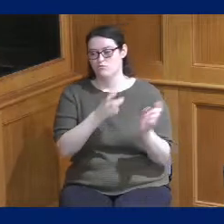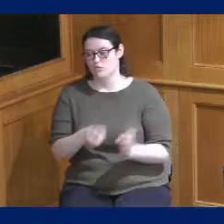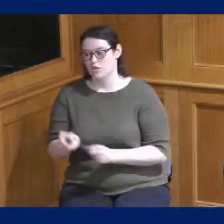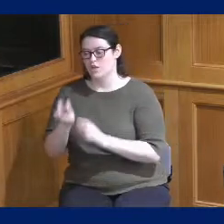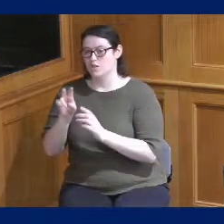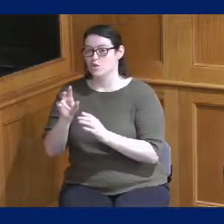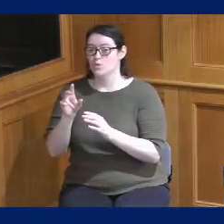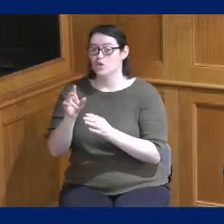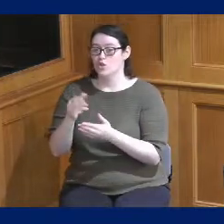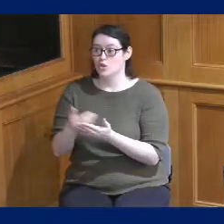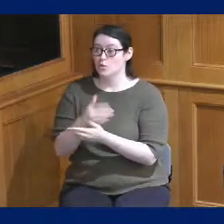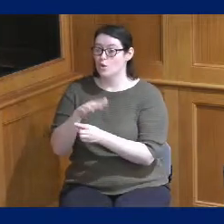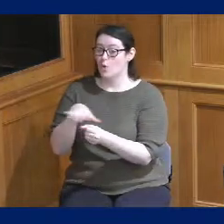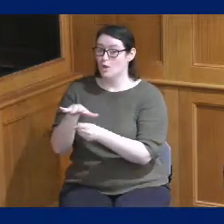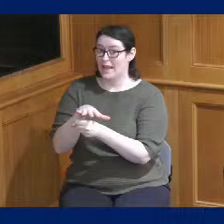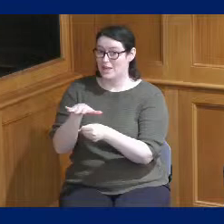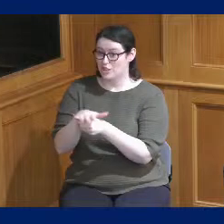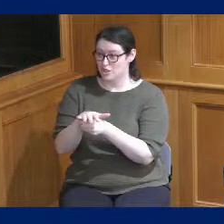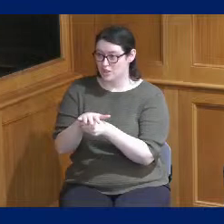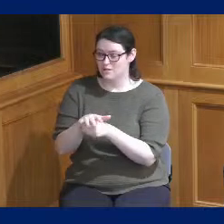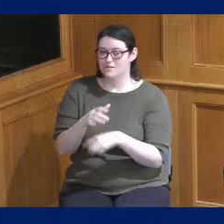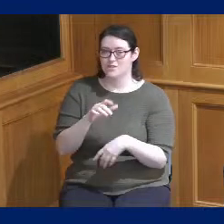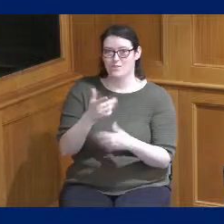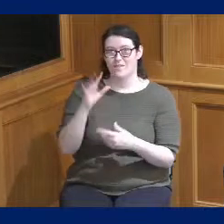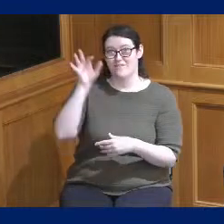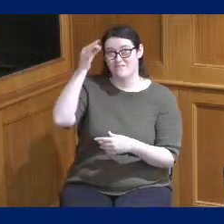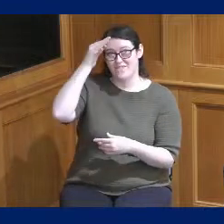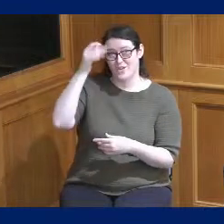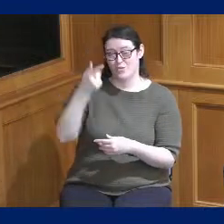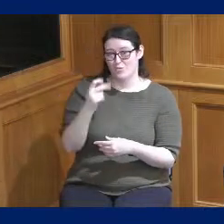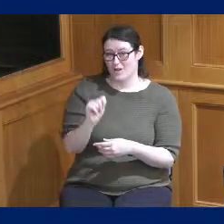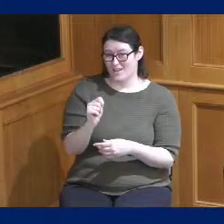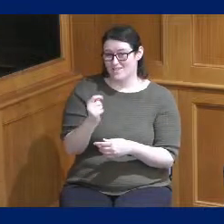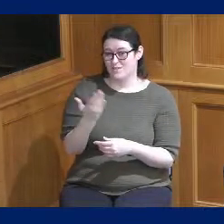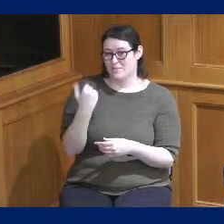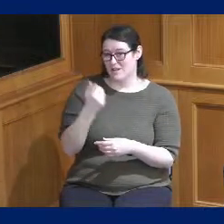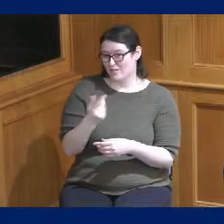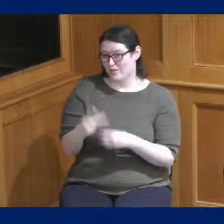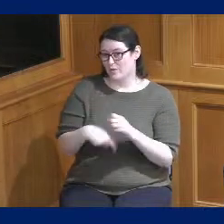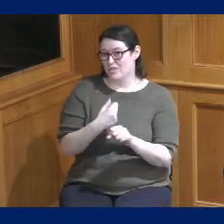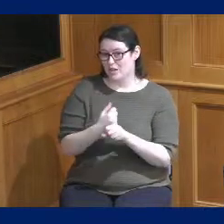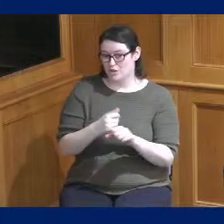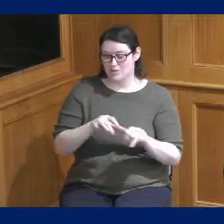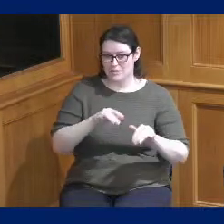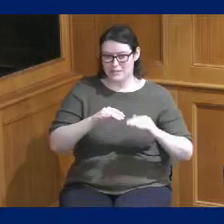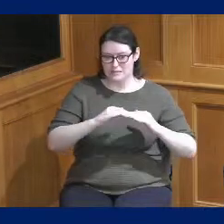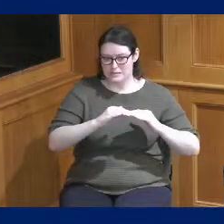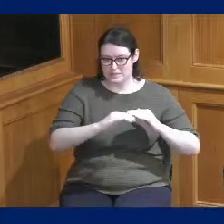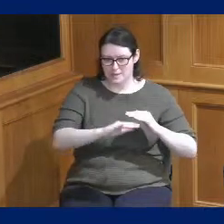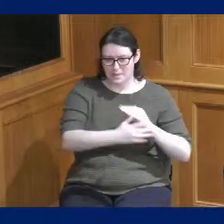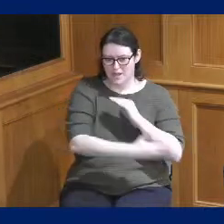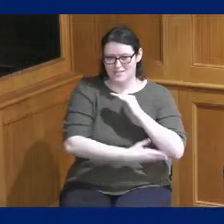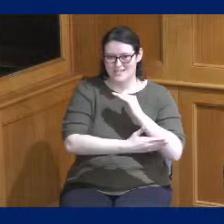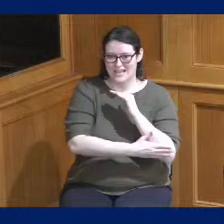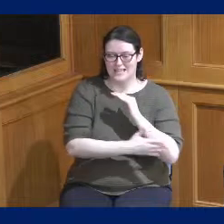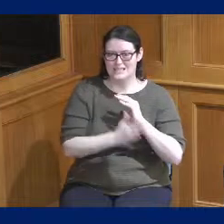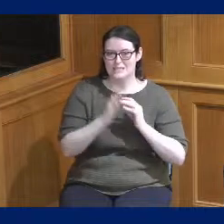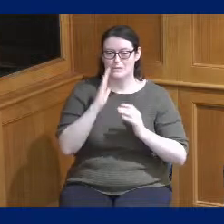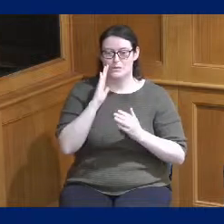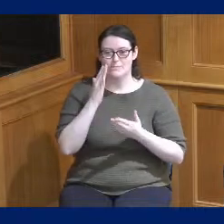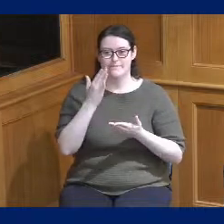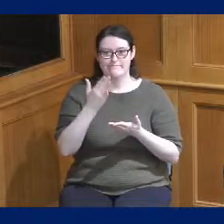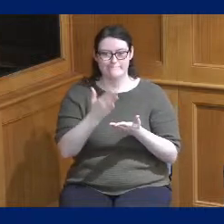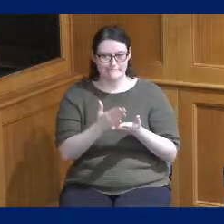move out of some of the federal grants that we've been provided over the past several years, to stabilize the county in that regard and to continue to